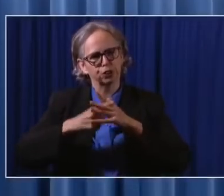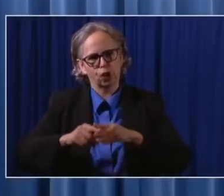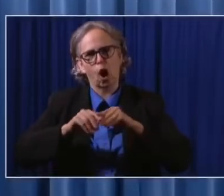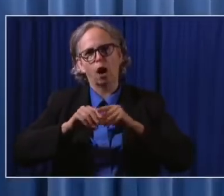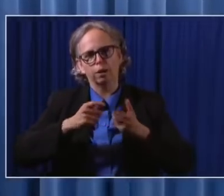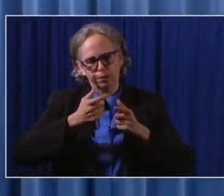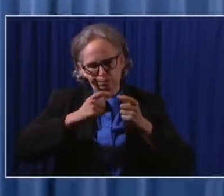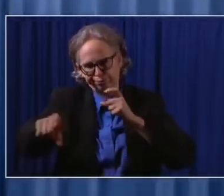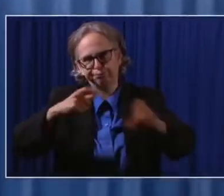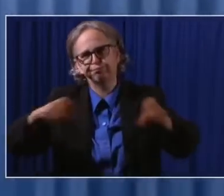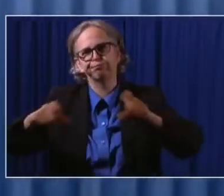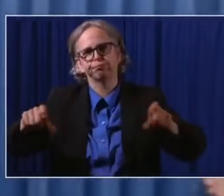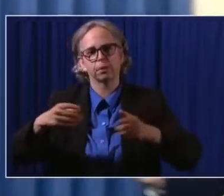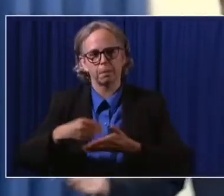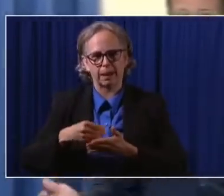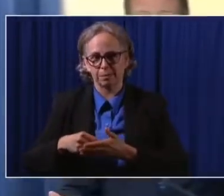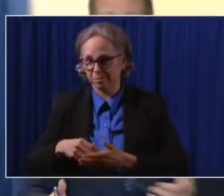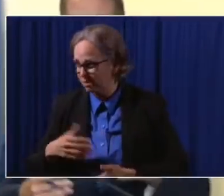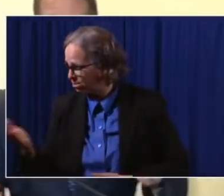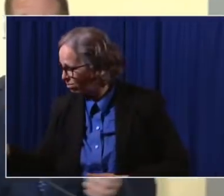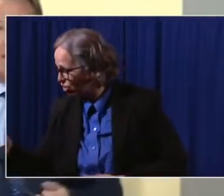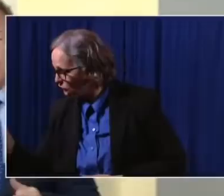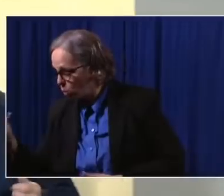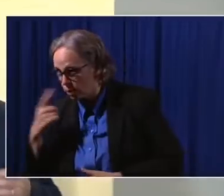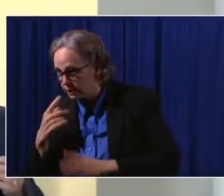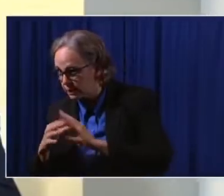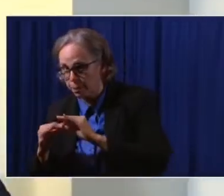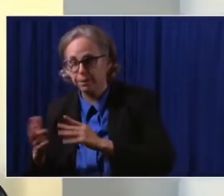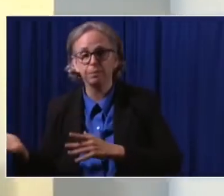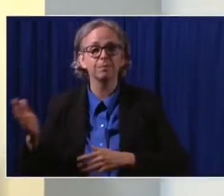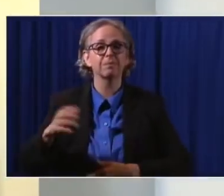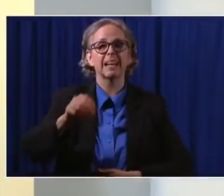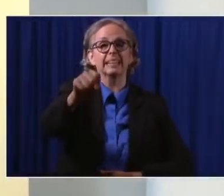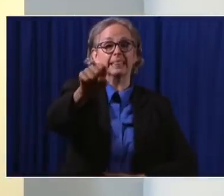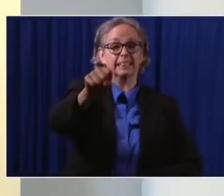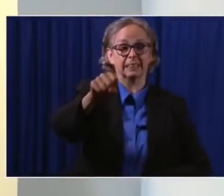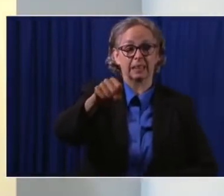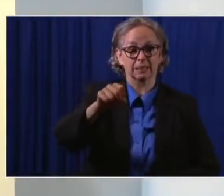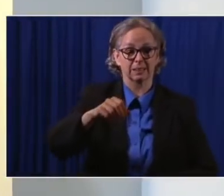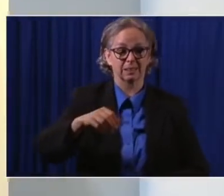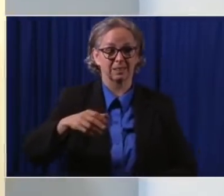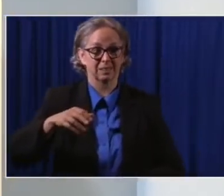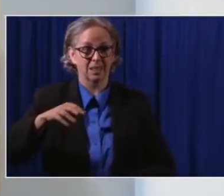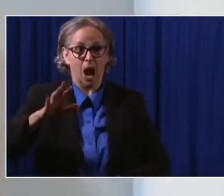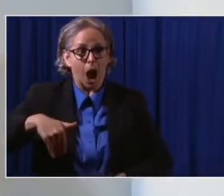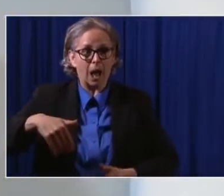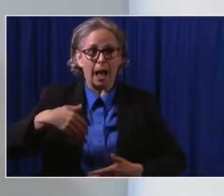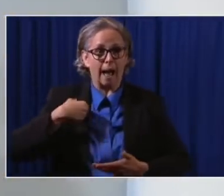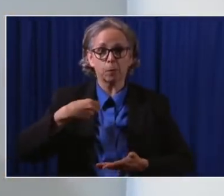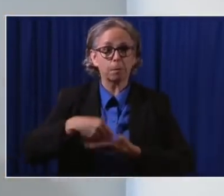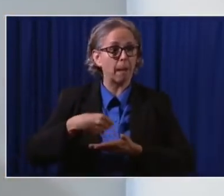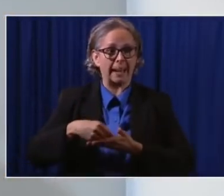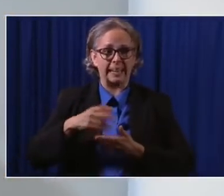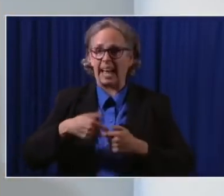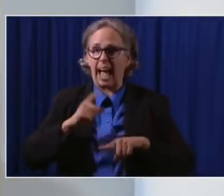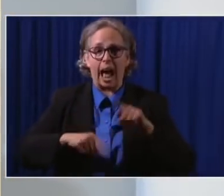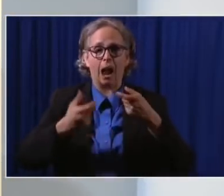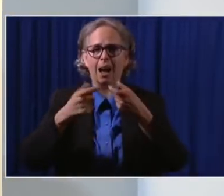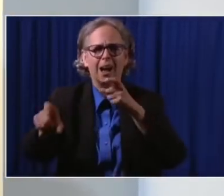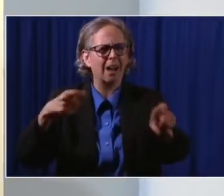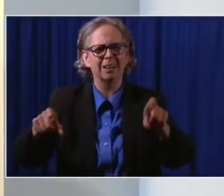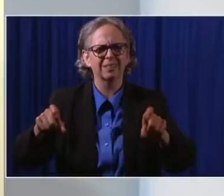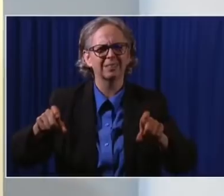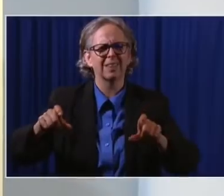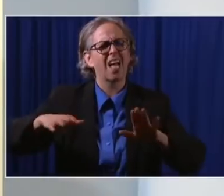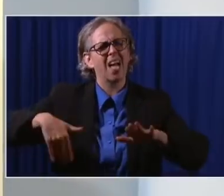John, you want to add something? Yeah, we can't spend money we don't have yet, so we're going to wait on the legislature to get this done, and I'm sure they'll be